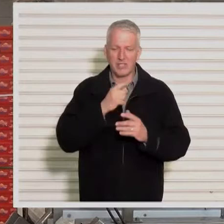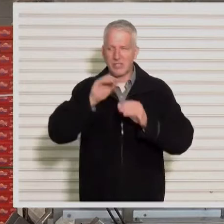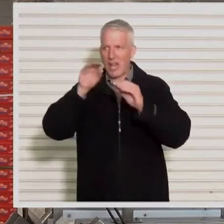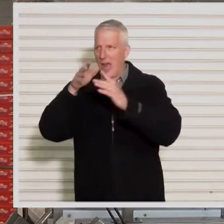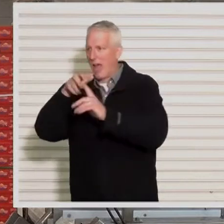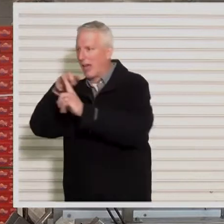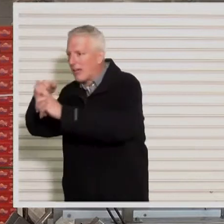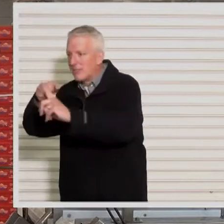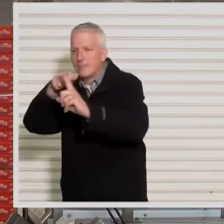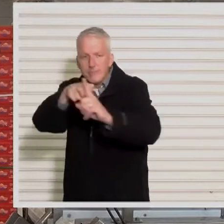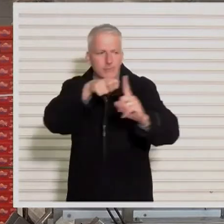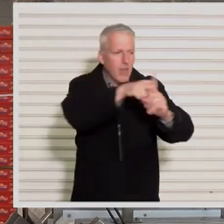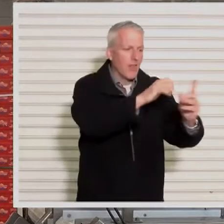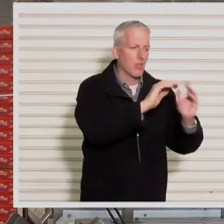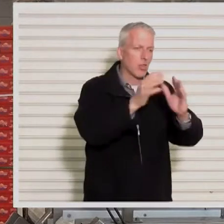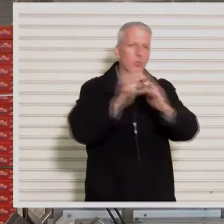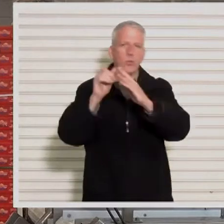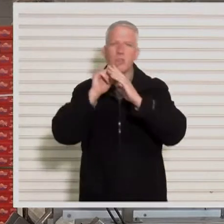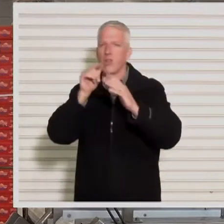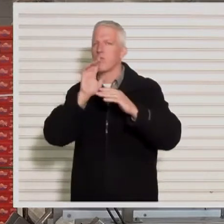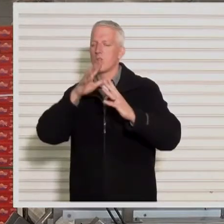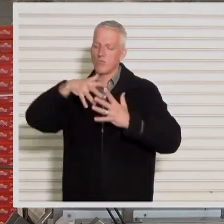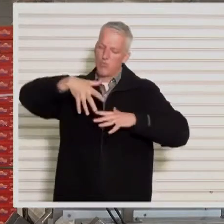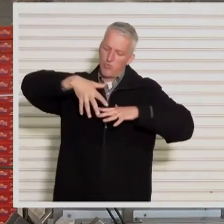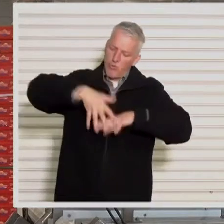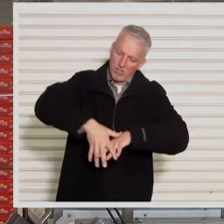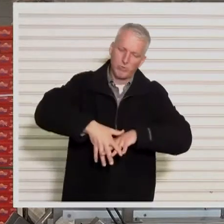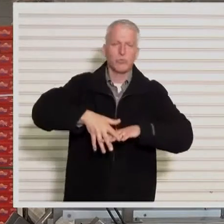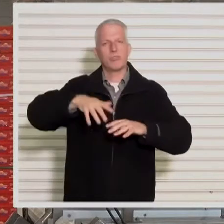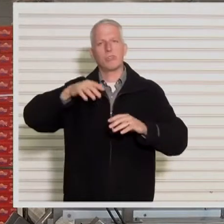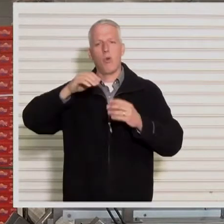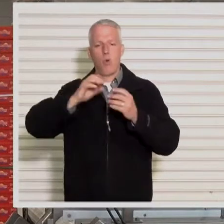the grassroots organizing on the ground.